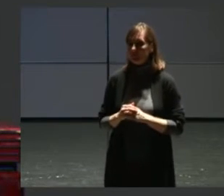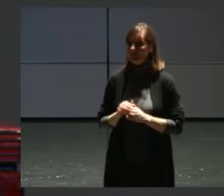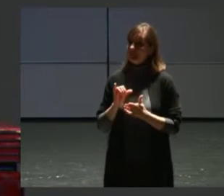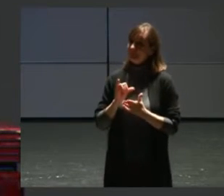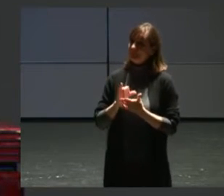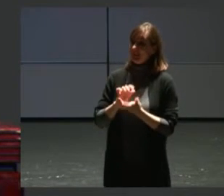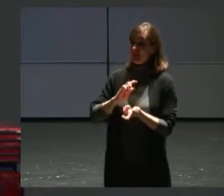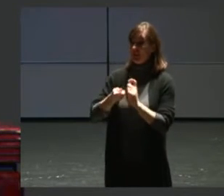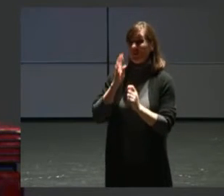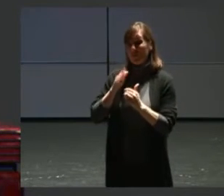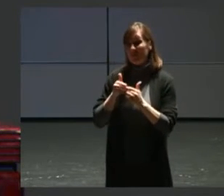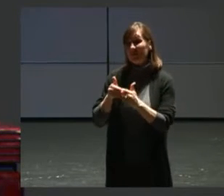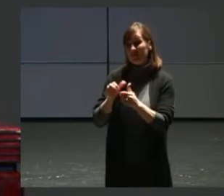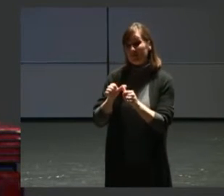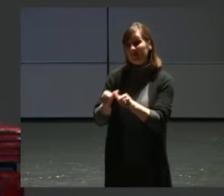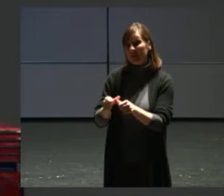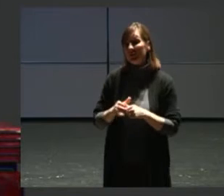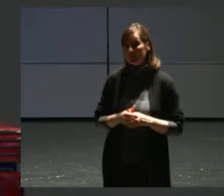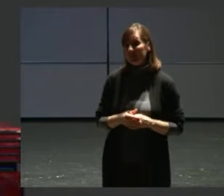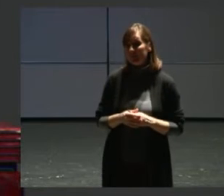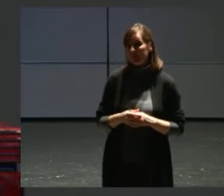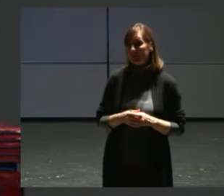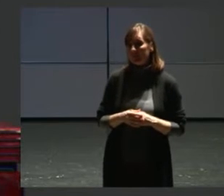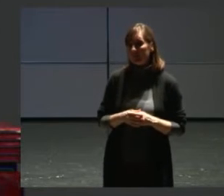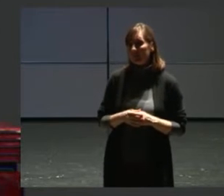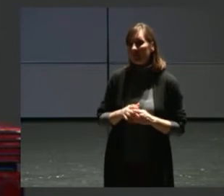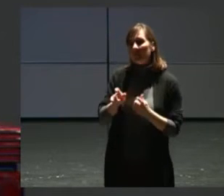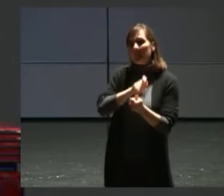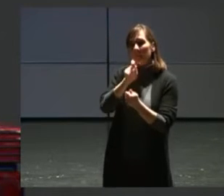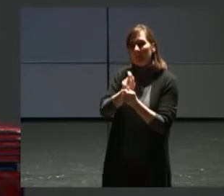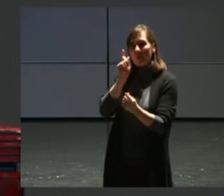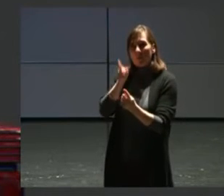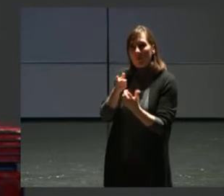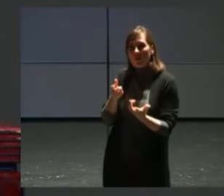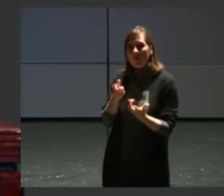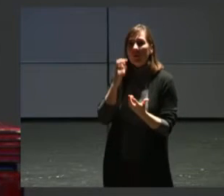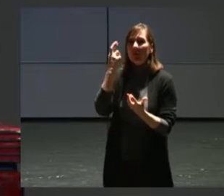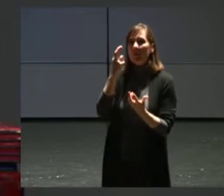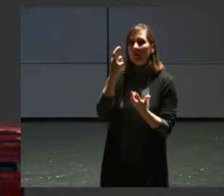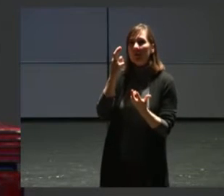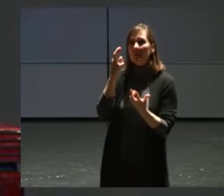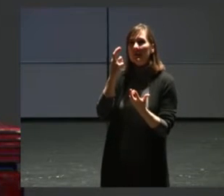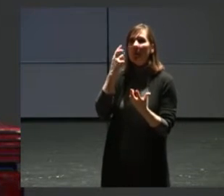continue. The specific goal is to realize a balanced budget by